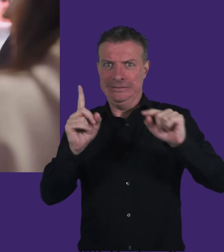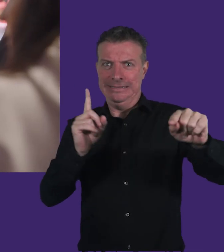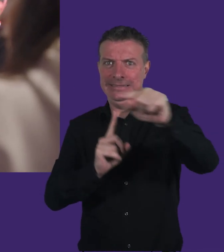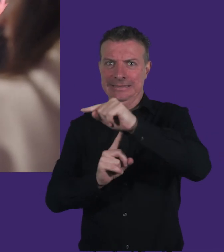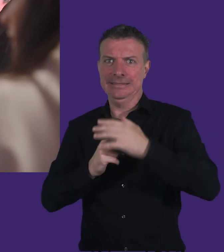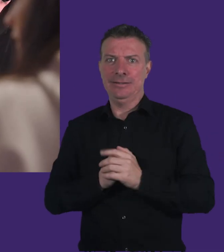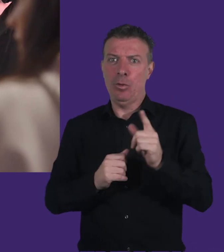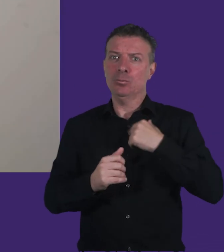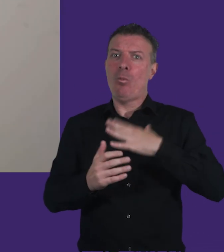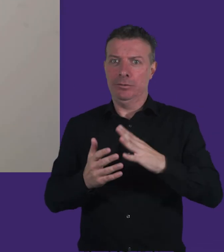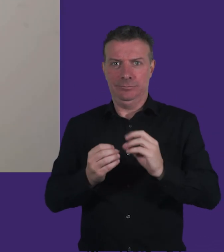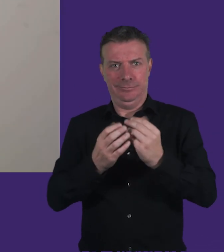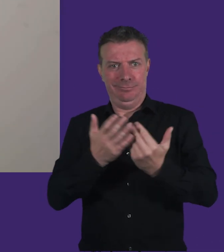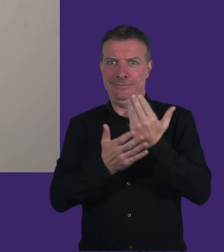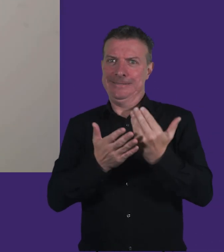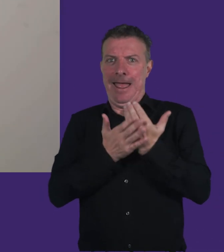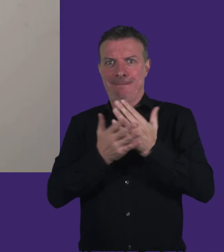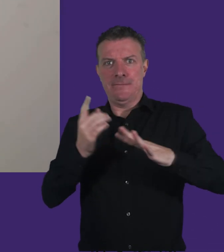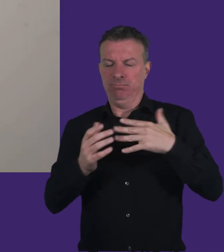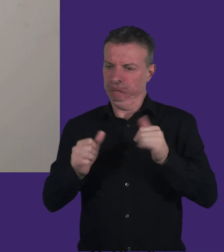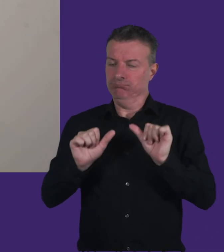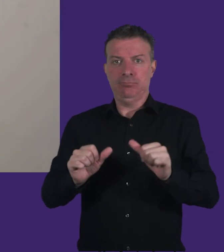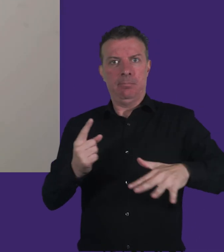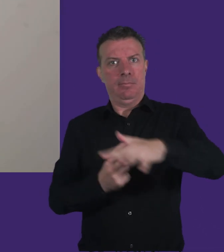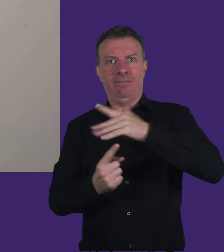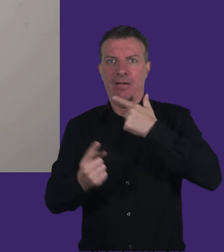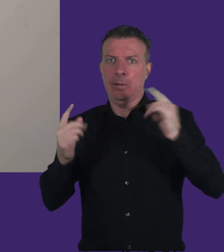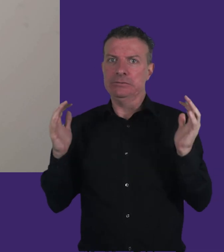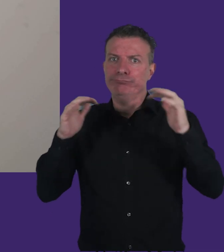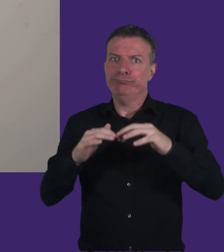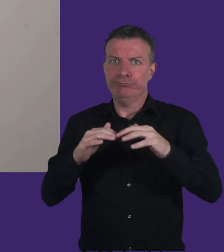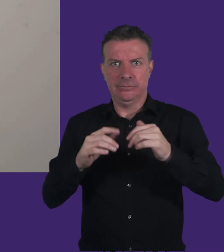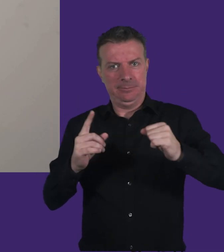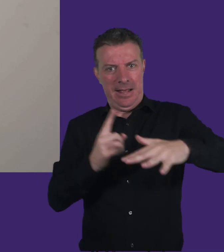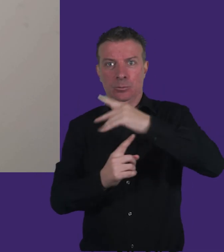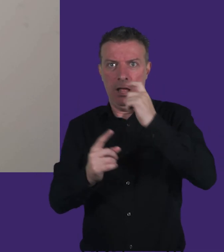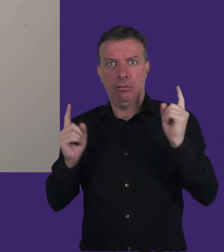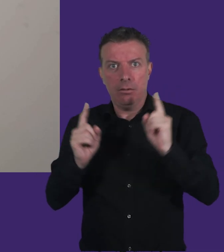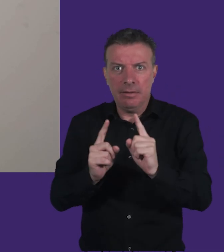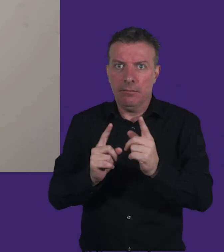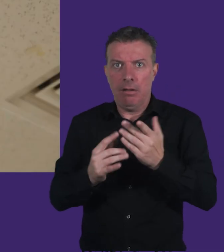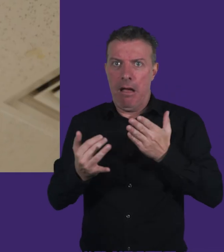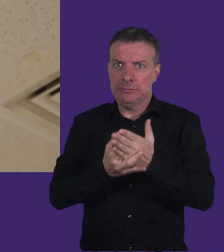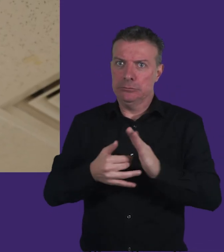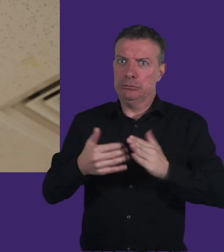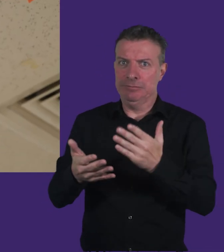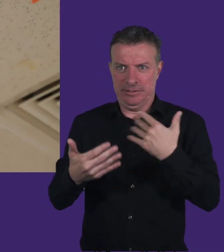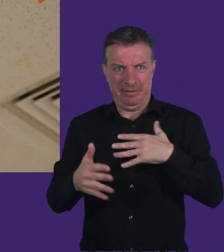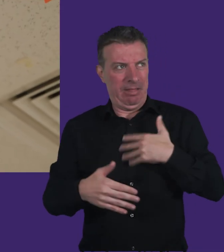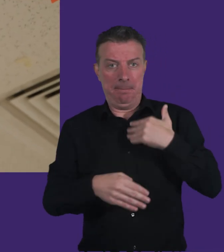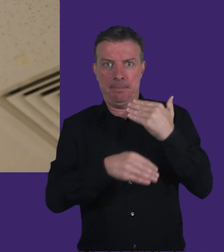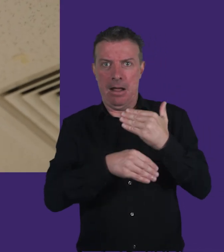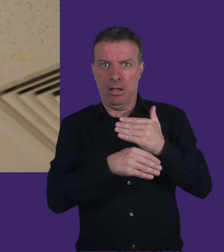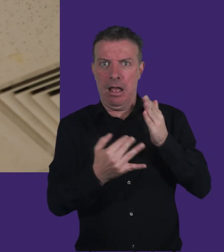their communities. What we wanted to do is create a safe and affirmative place for everybody, a space where people could come in and really